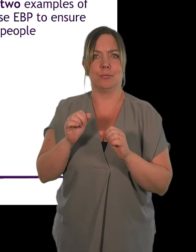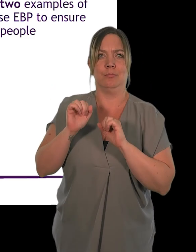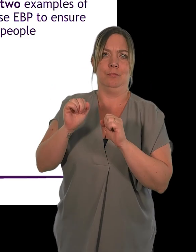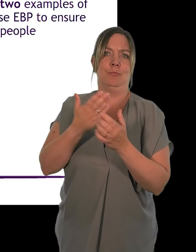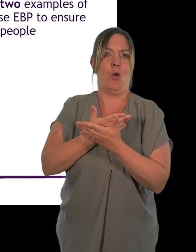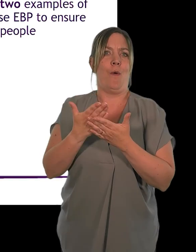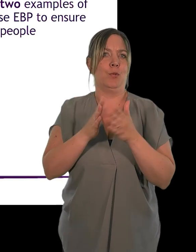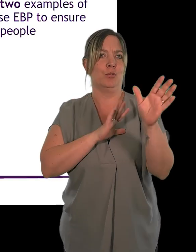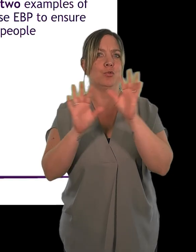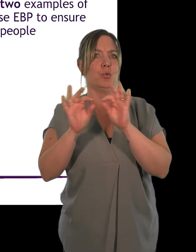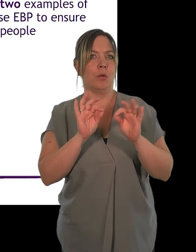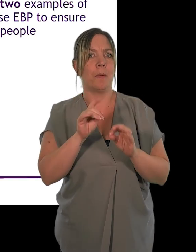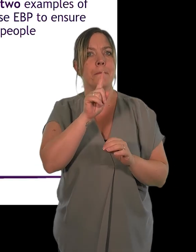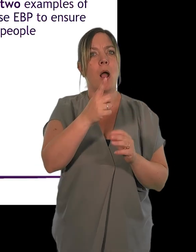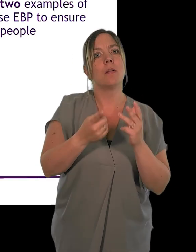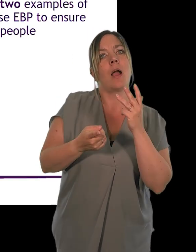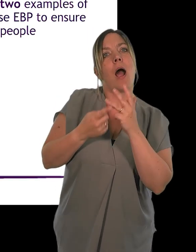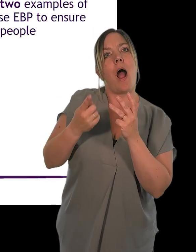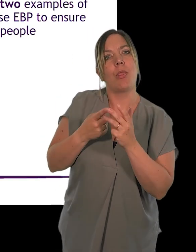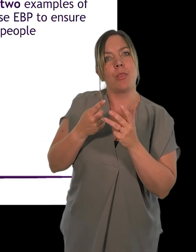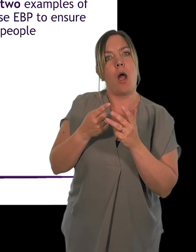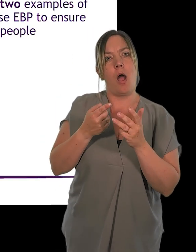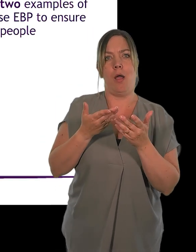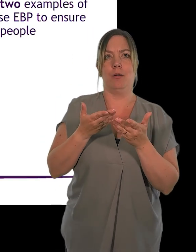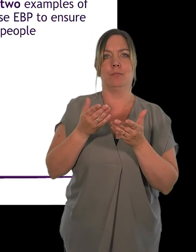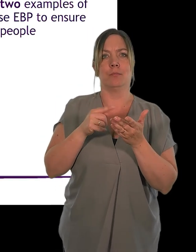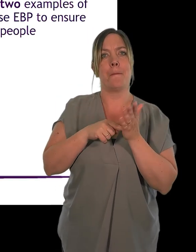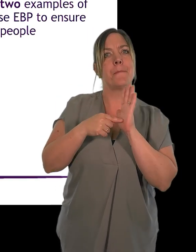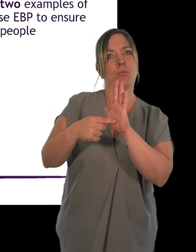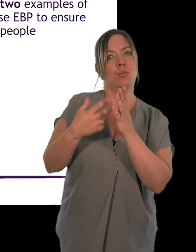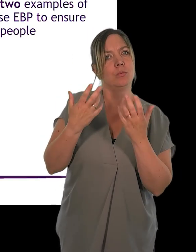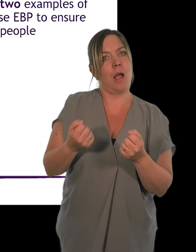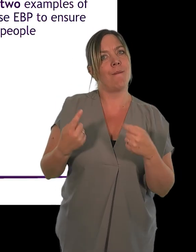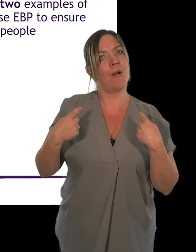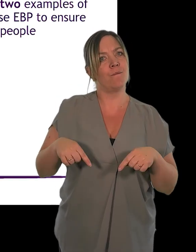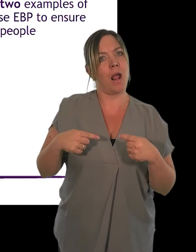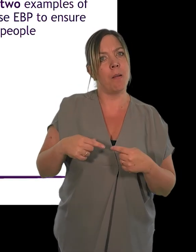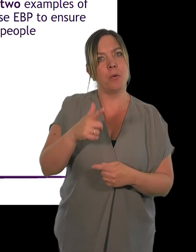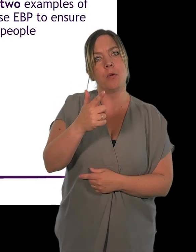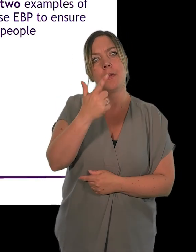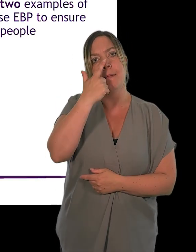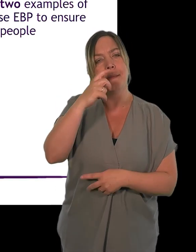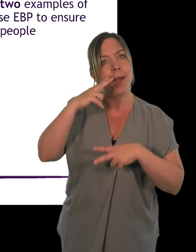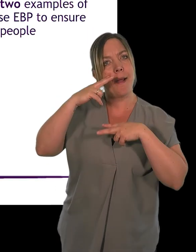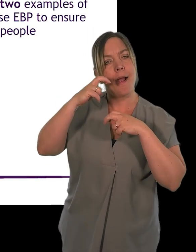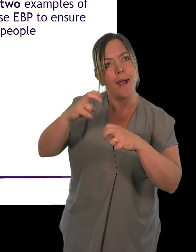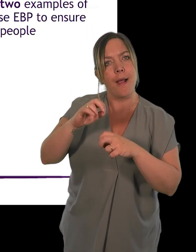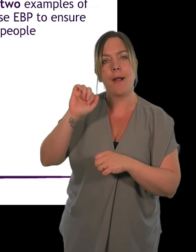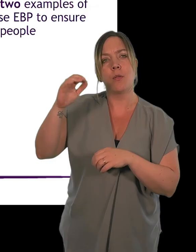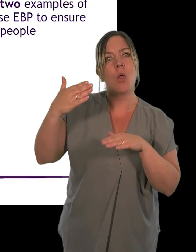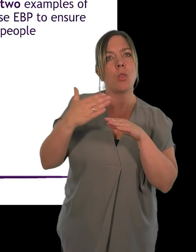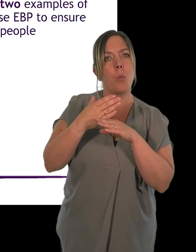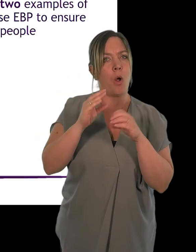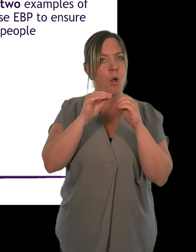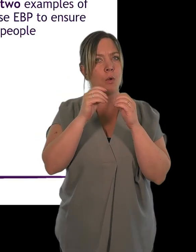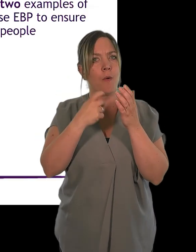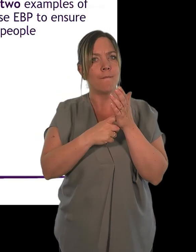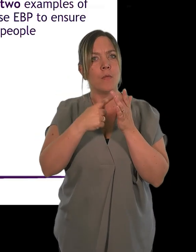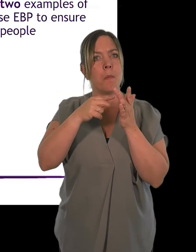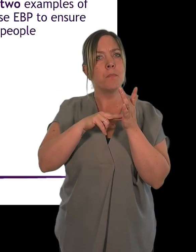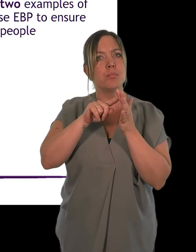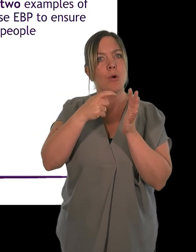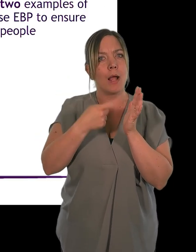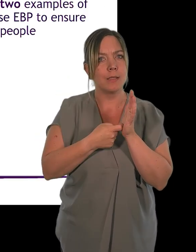looking at the work of Briner, Russo and Briner and Behrens, as these